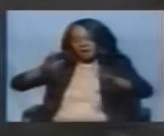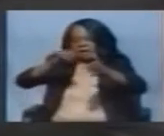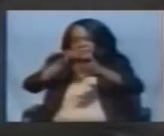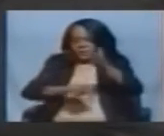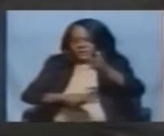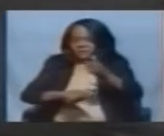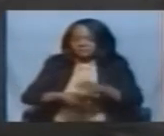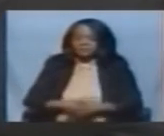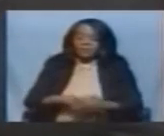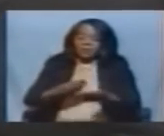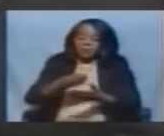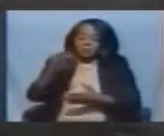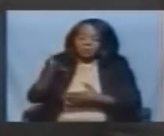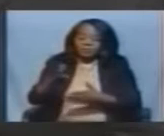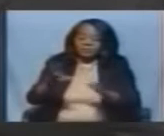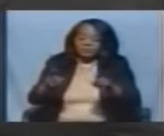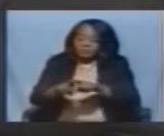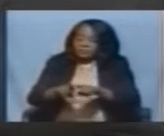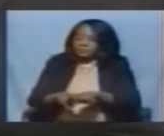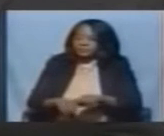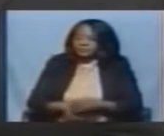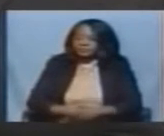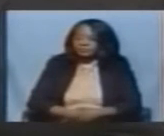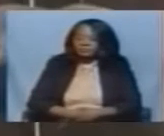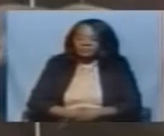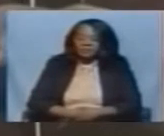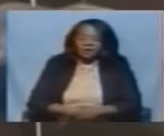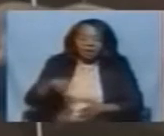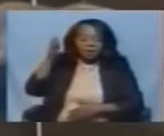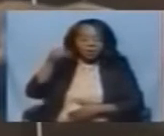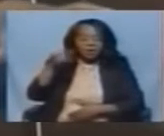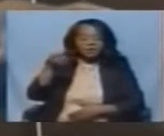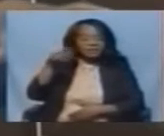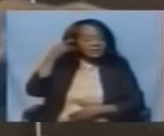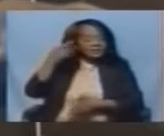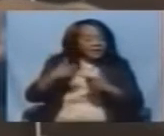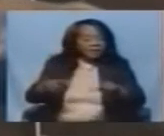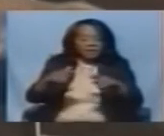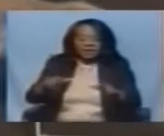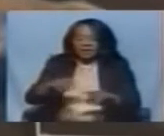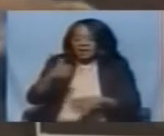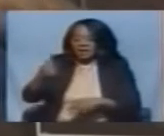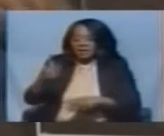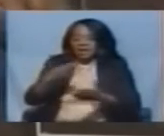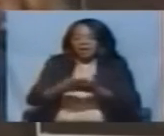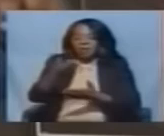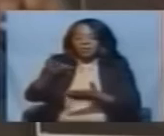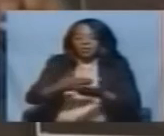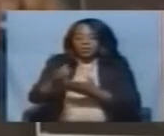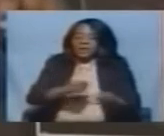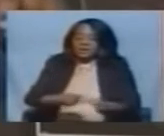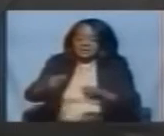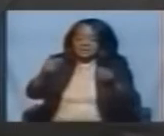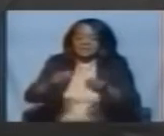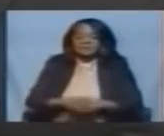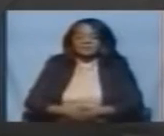our procurement at the MCA, have been under budget. So why isn't this happening in other public procurement processes? That's one of the issues that we would want to